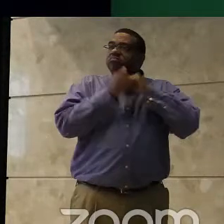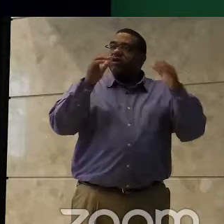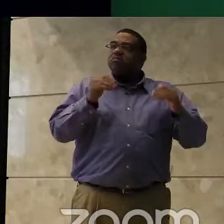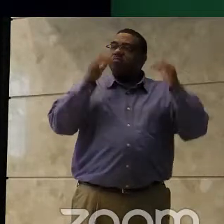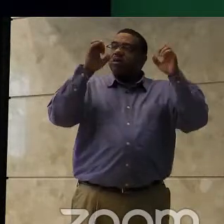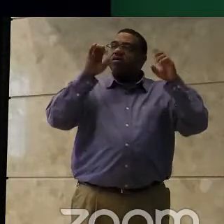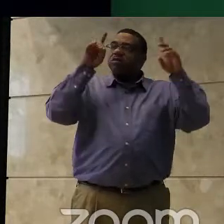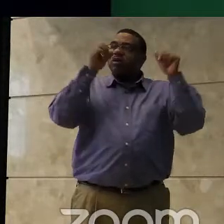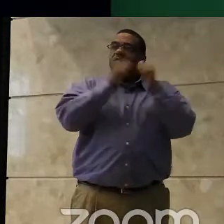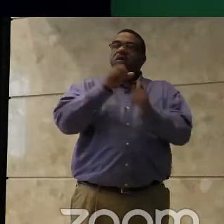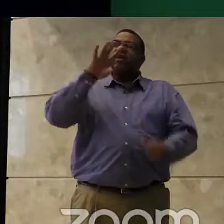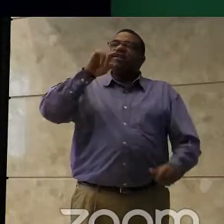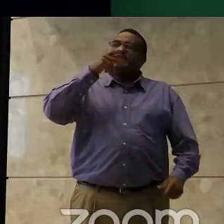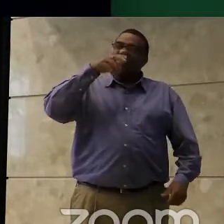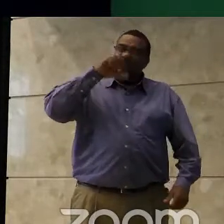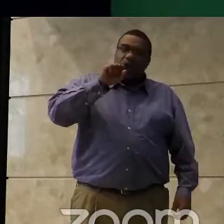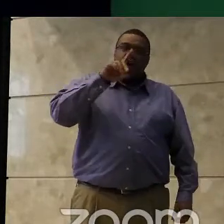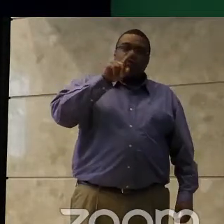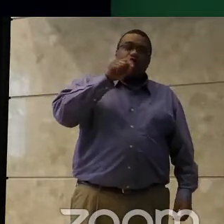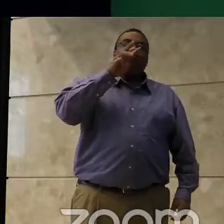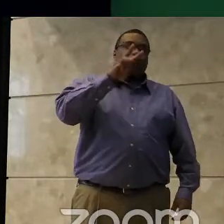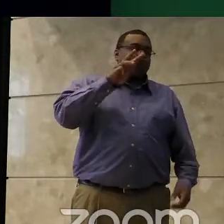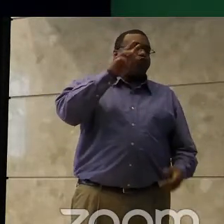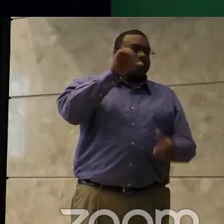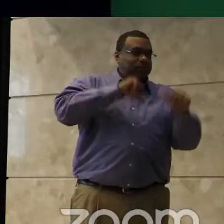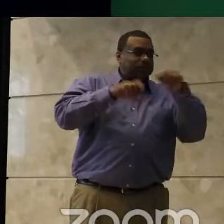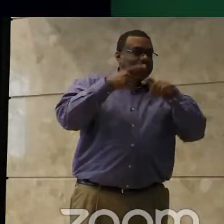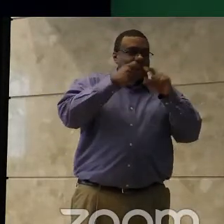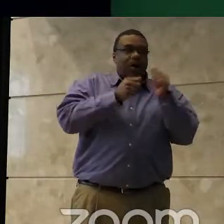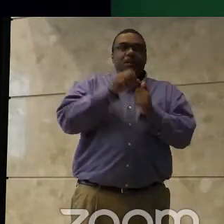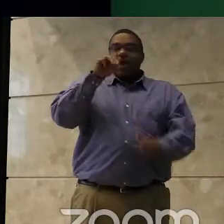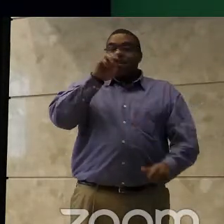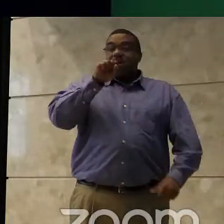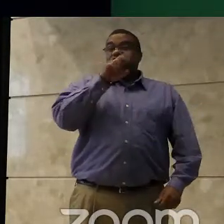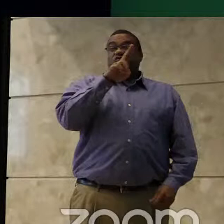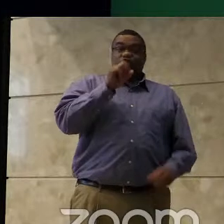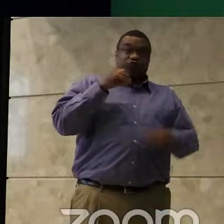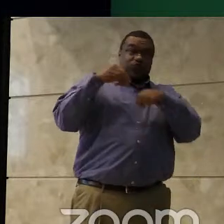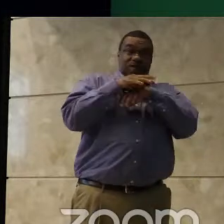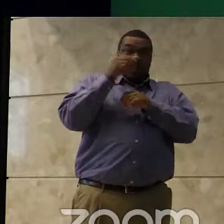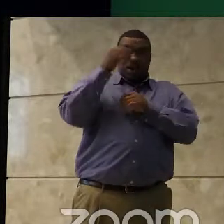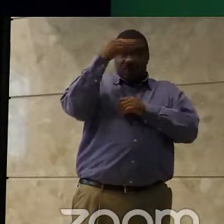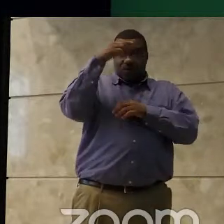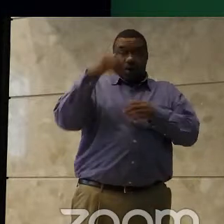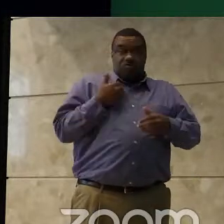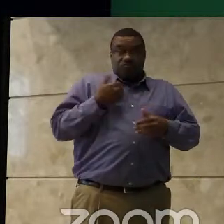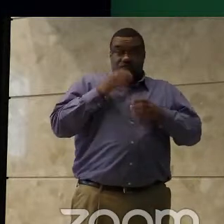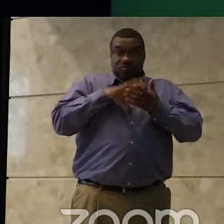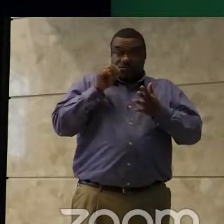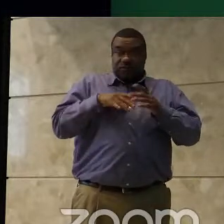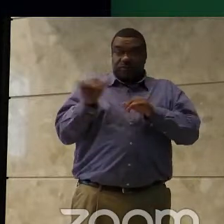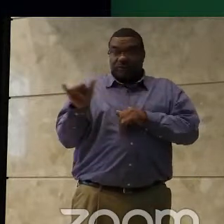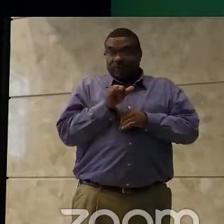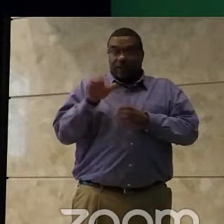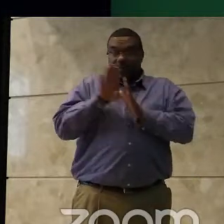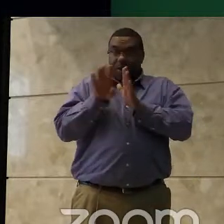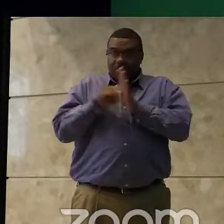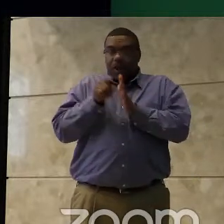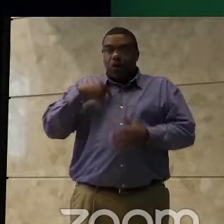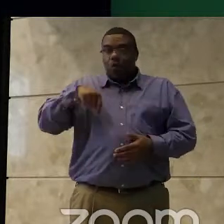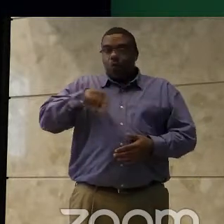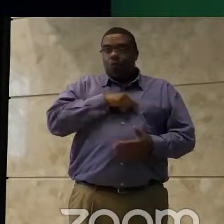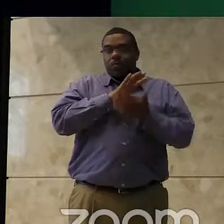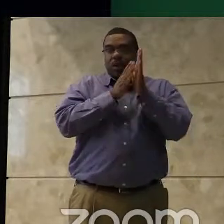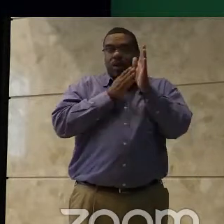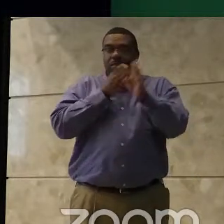of Charles True Science program here at MSU. Mm-hmm. What advice do you have as young students from similar backgrounds as we become professionals?